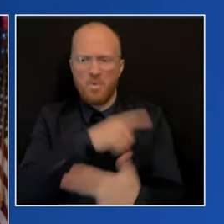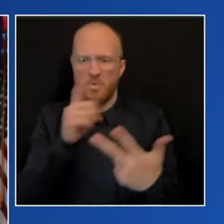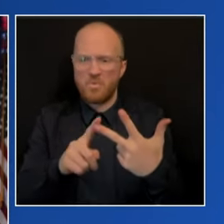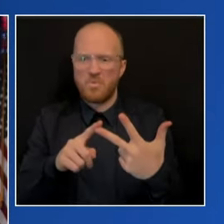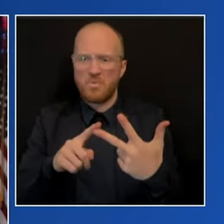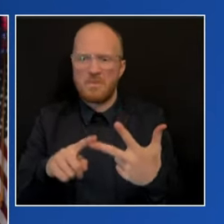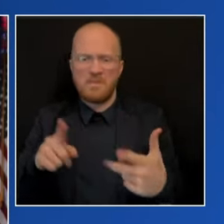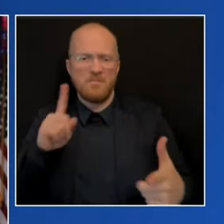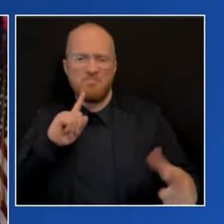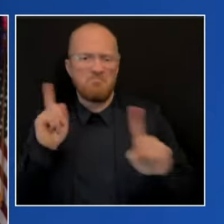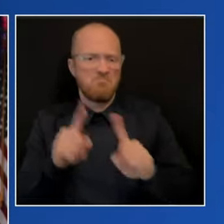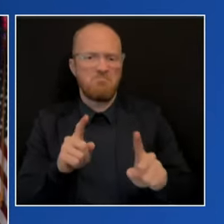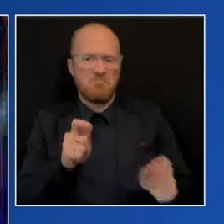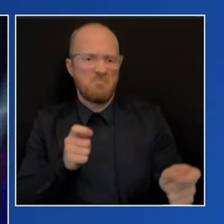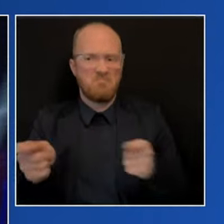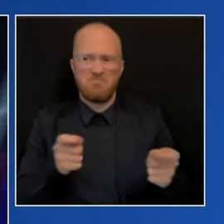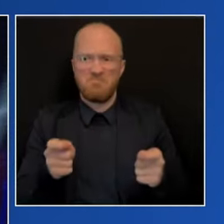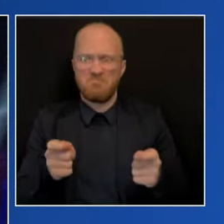dictatorship.